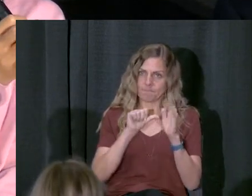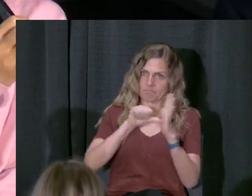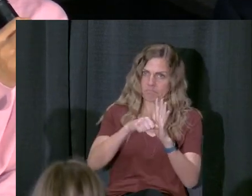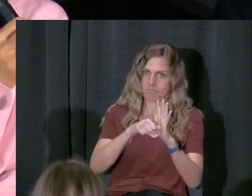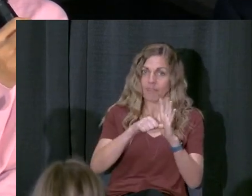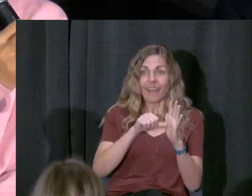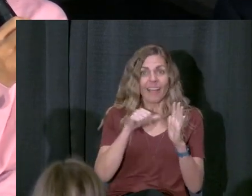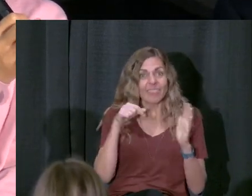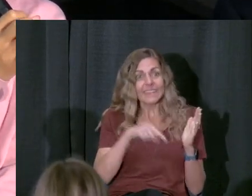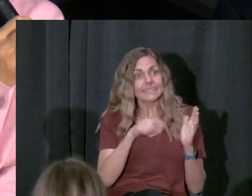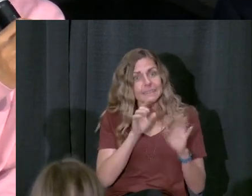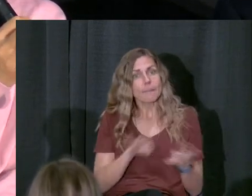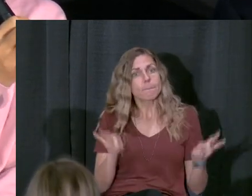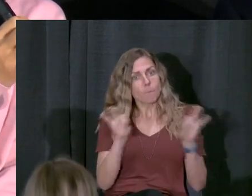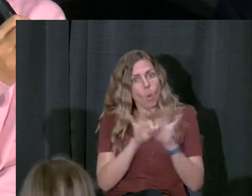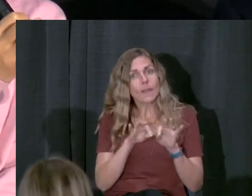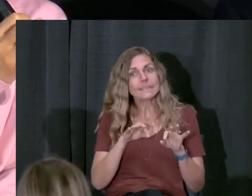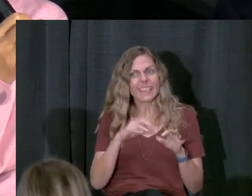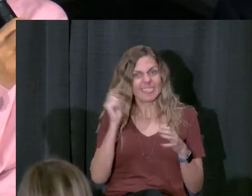these